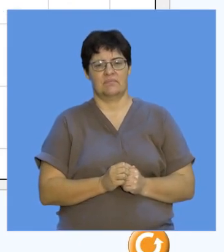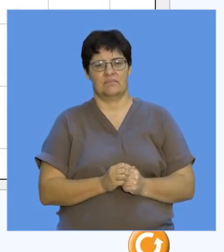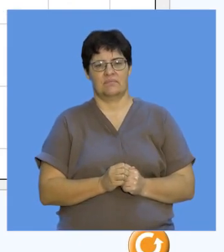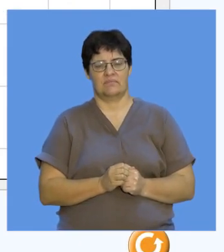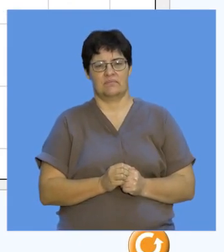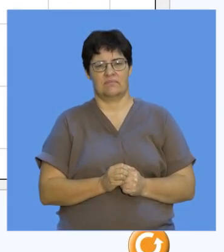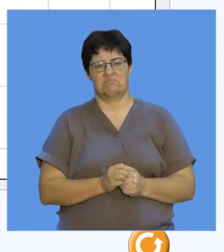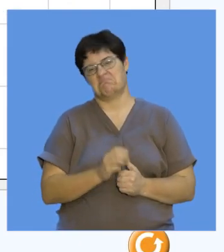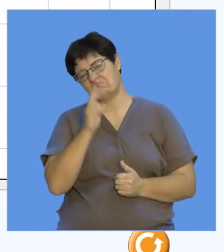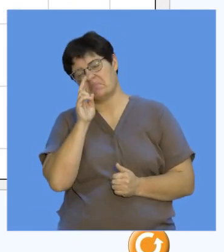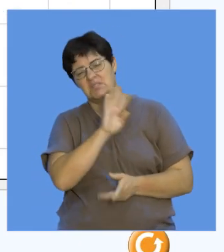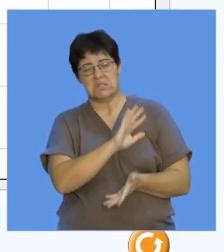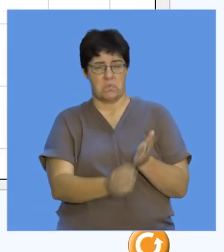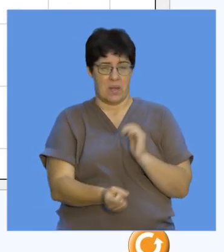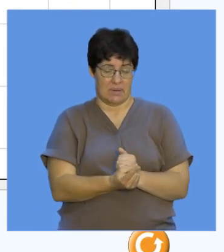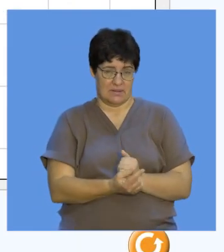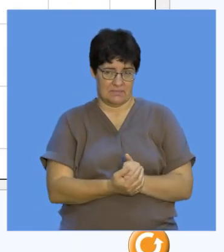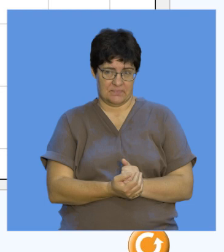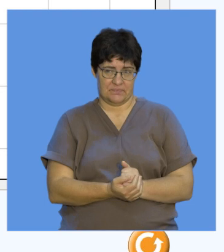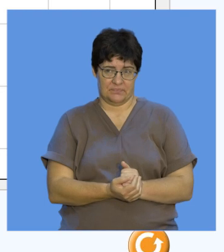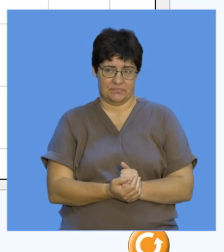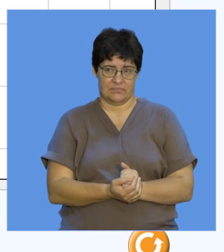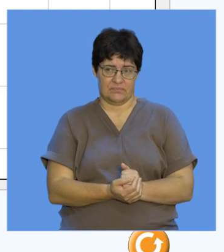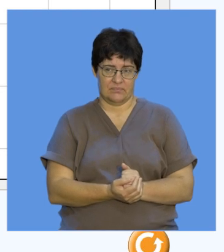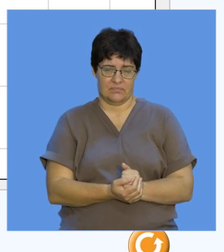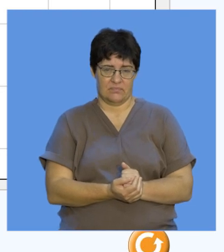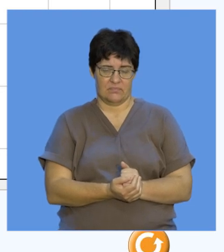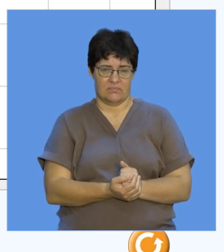Let's see what happens if I make it an elastic collision.